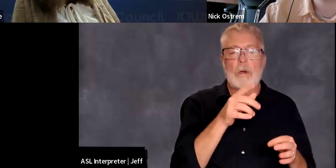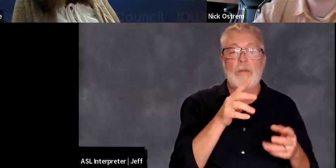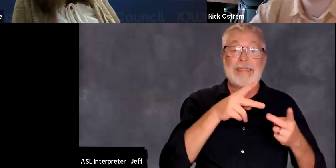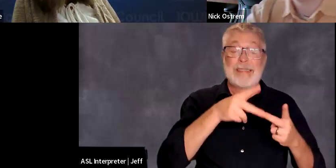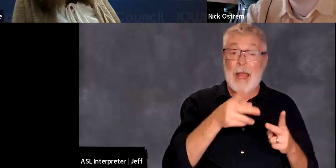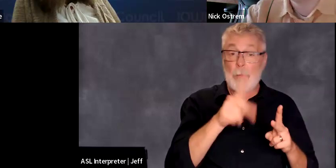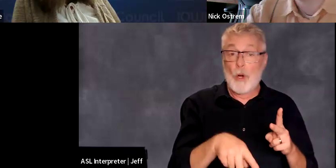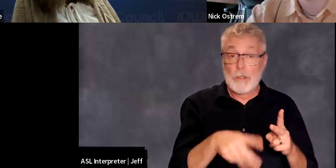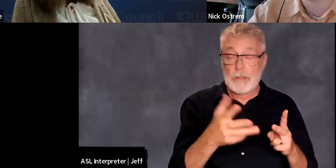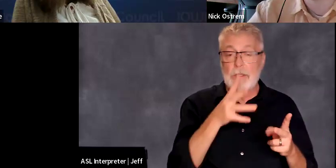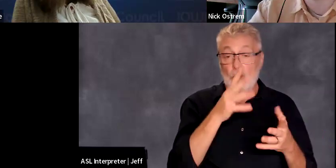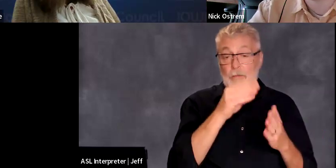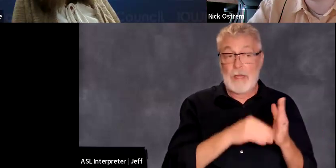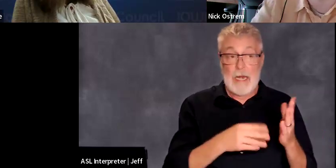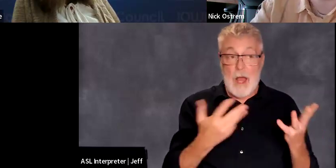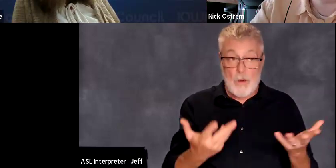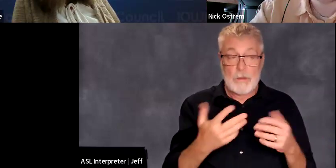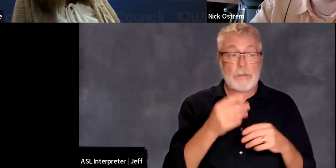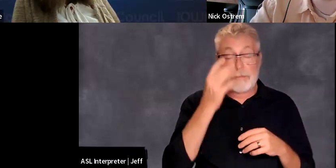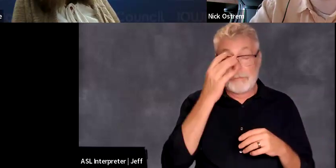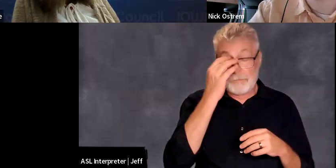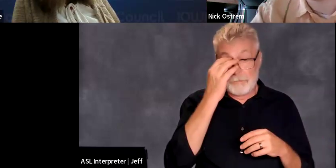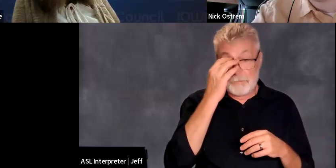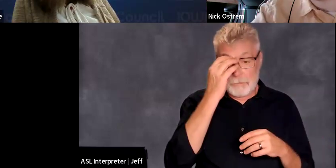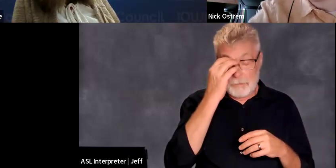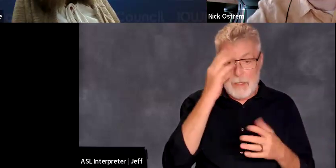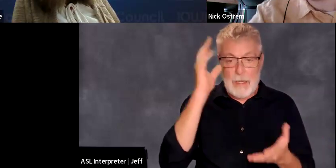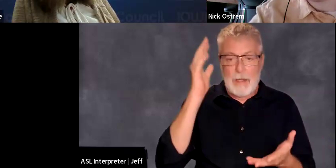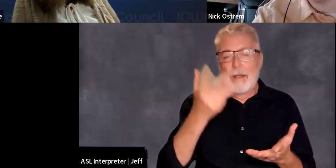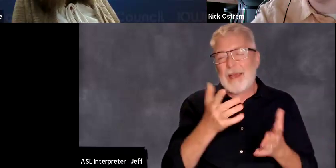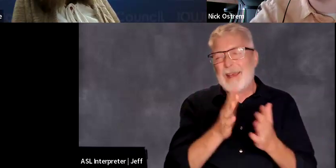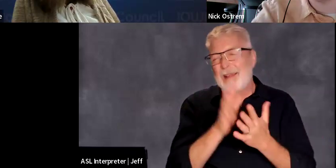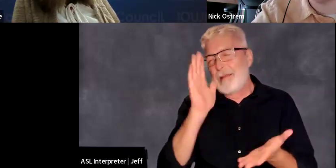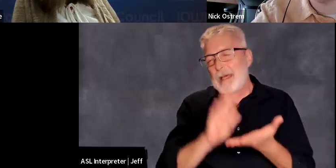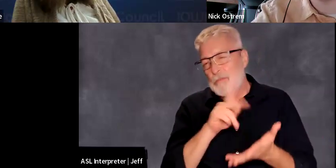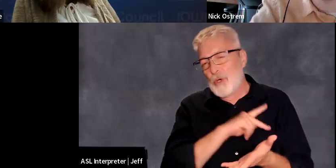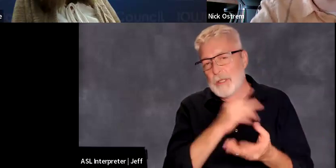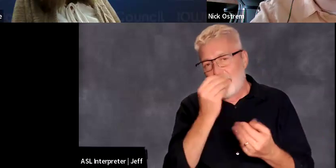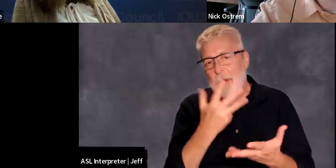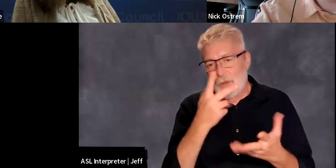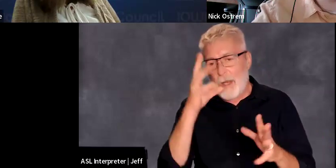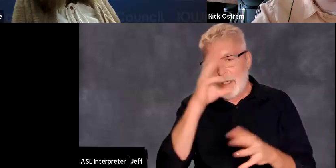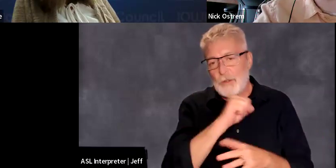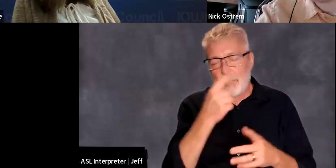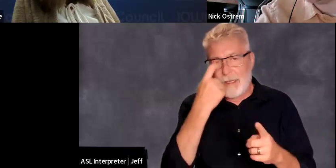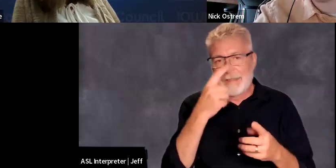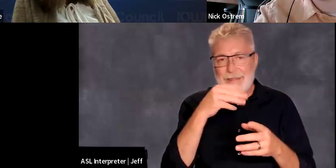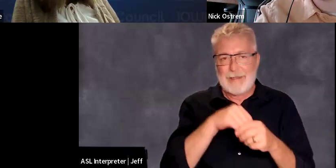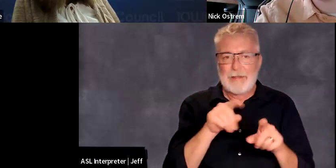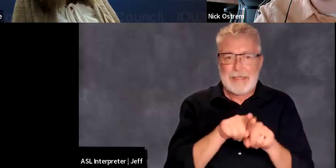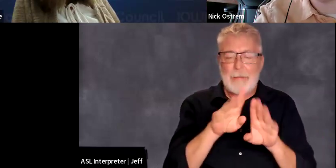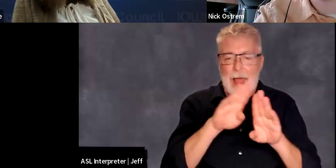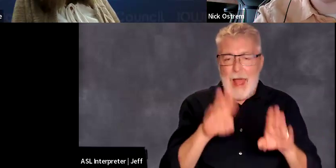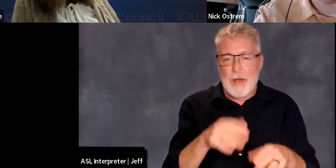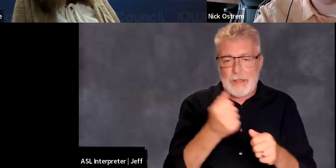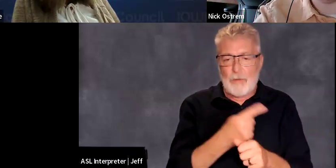person. So it asks for a little less personal information. We assume that since it's a household-based thing,